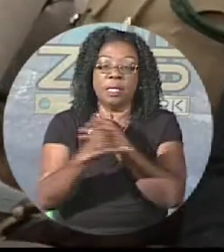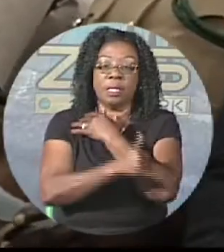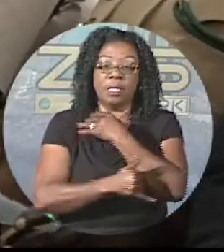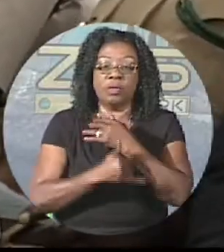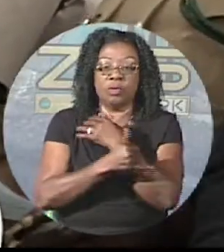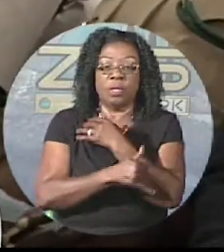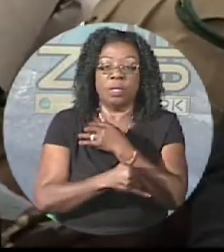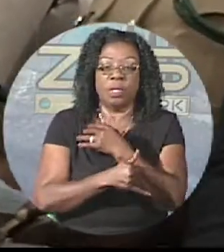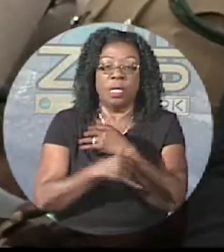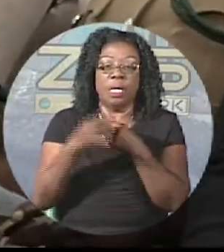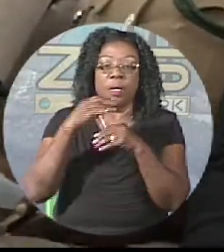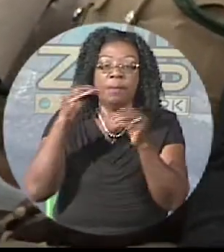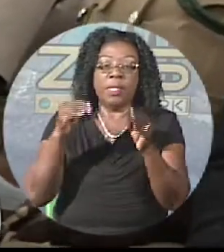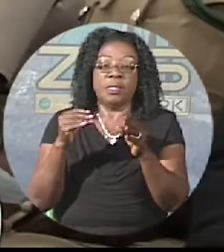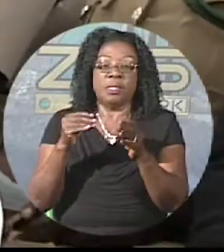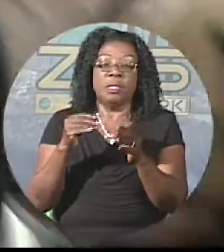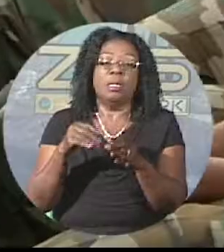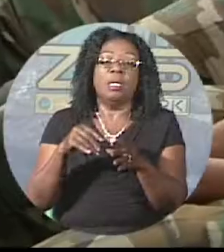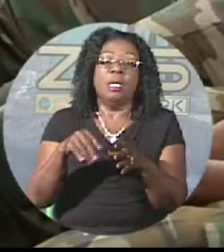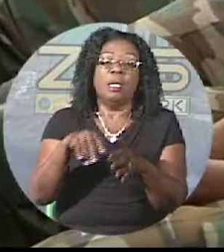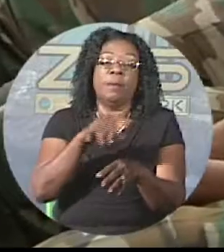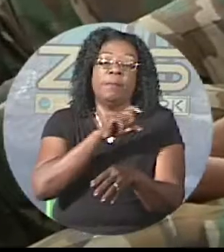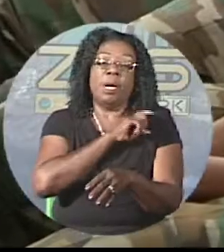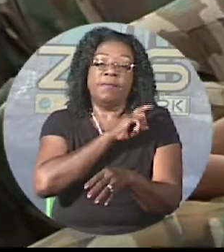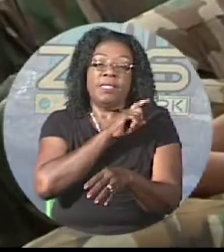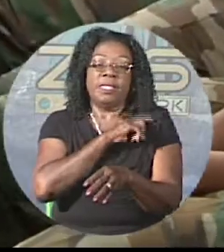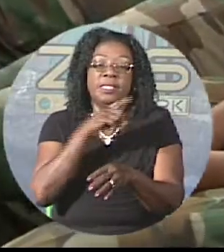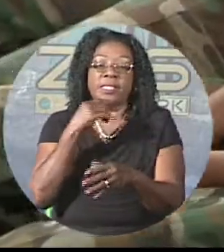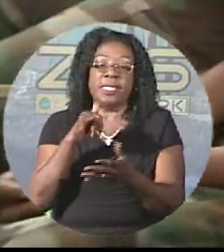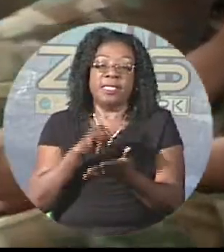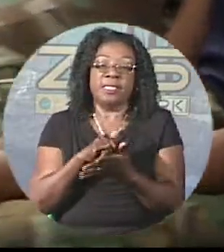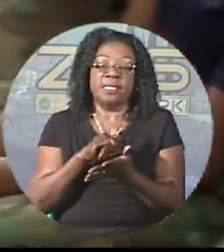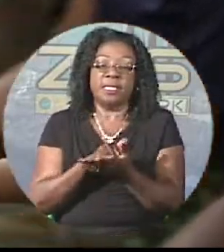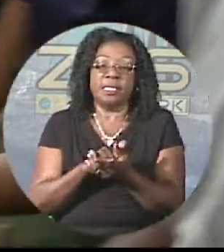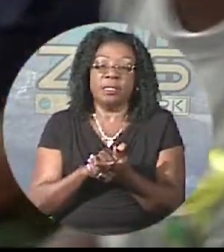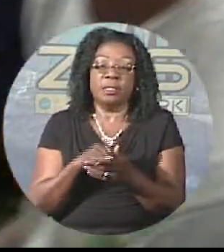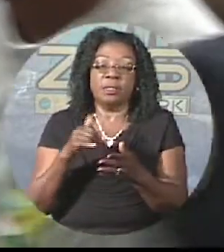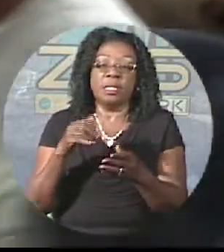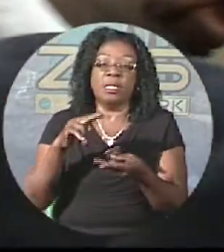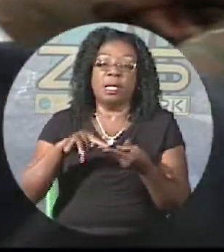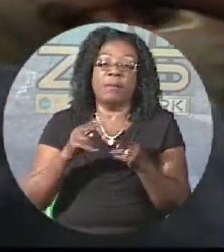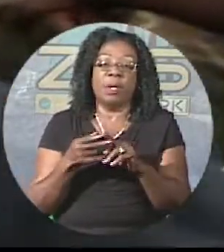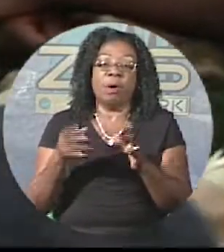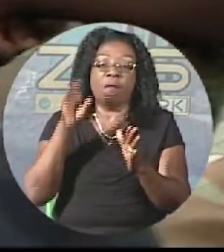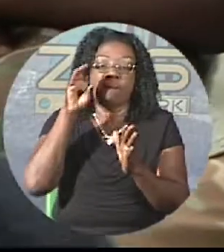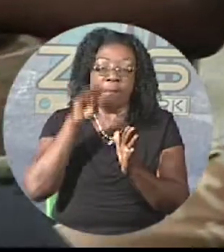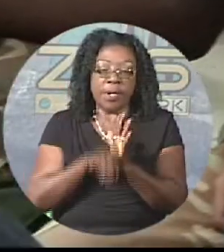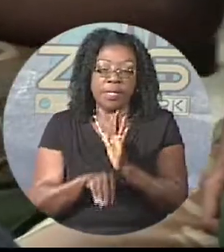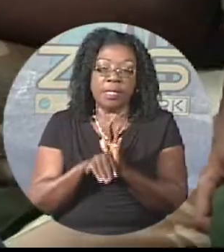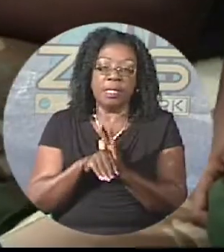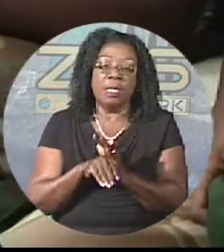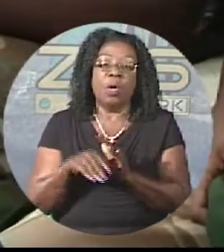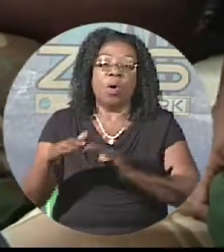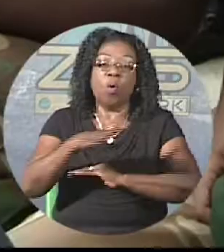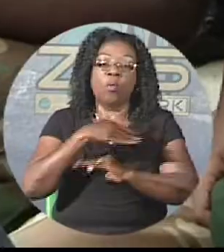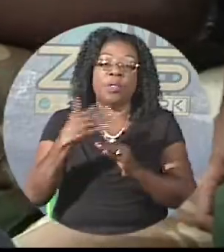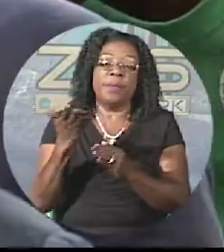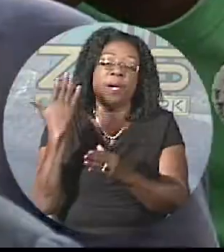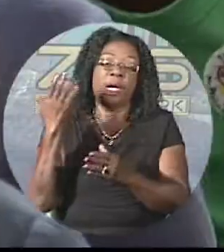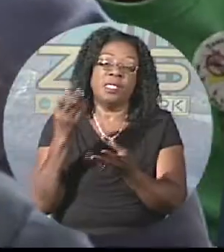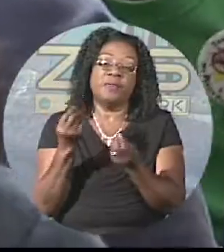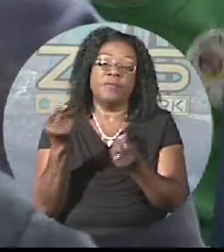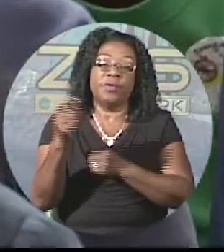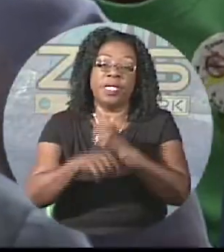Dame says researchers have found that a significant number of murders over the last decade were either directly or indirectly related to drug